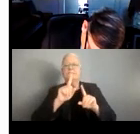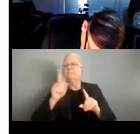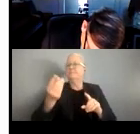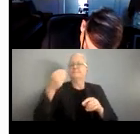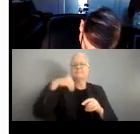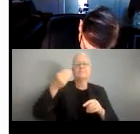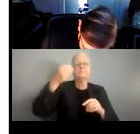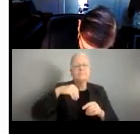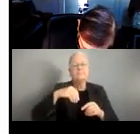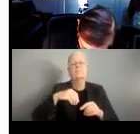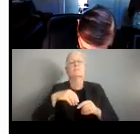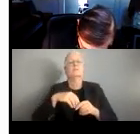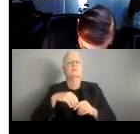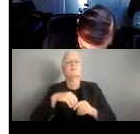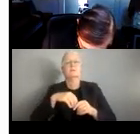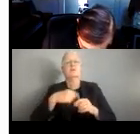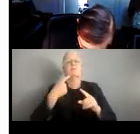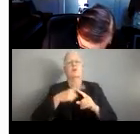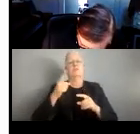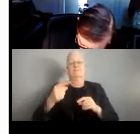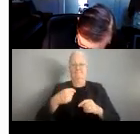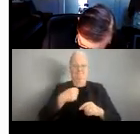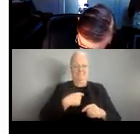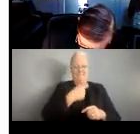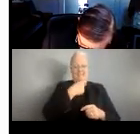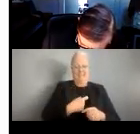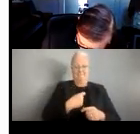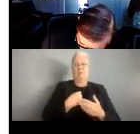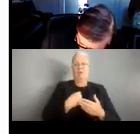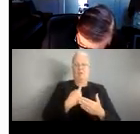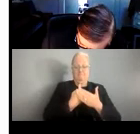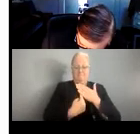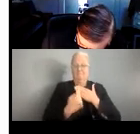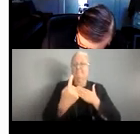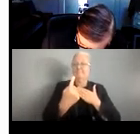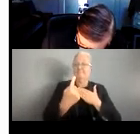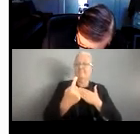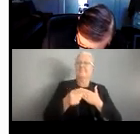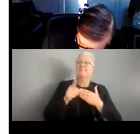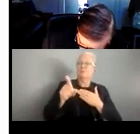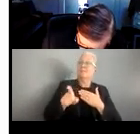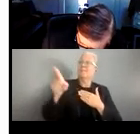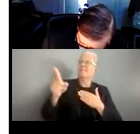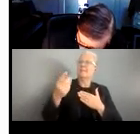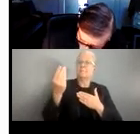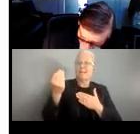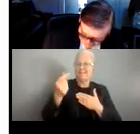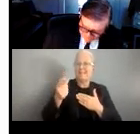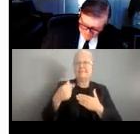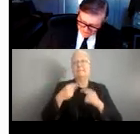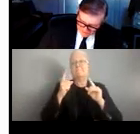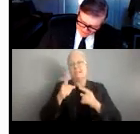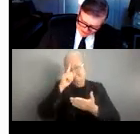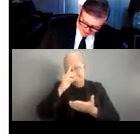over independence and have to fully trust in any person they ask to collect that. Let me whiz down a